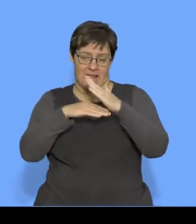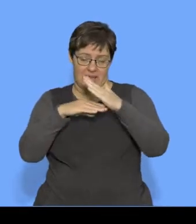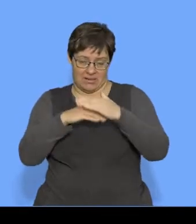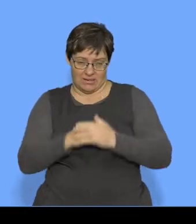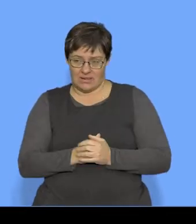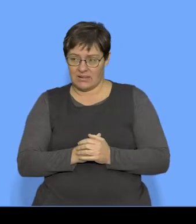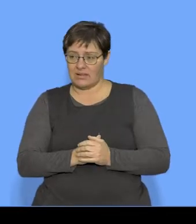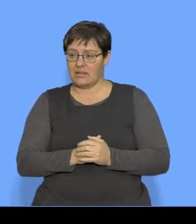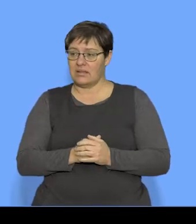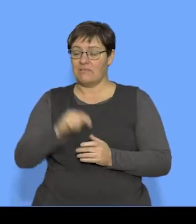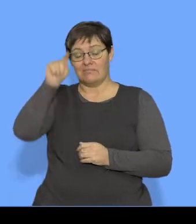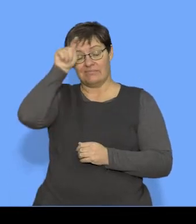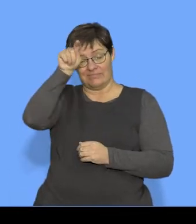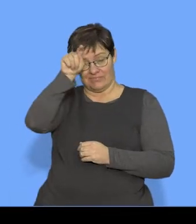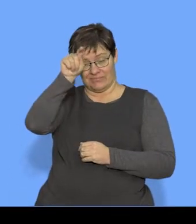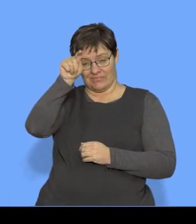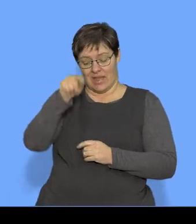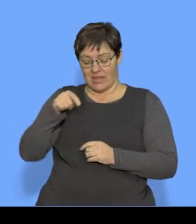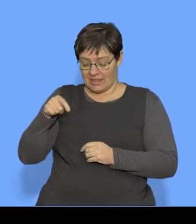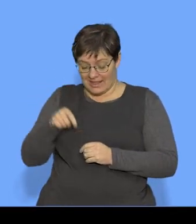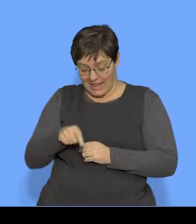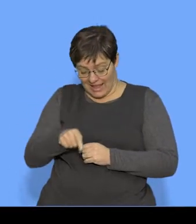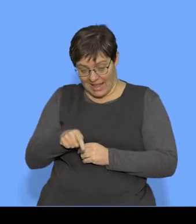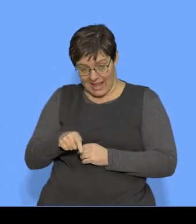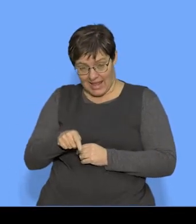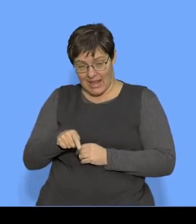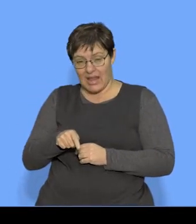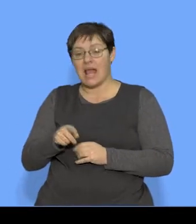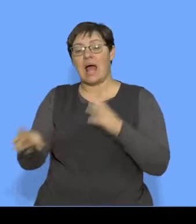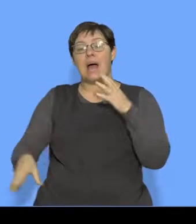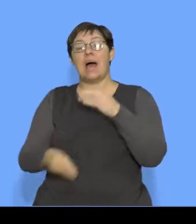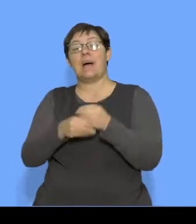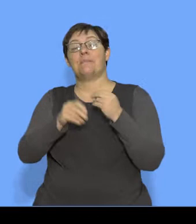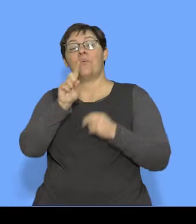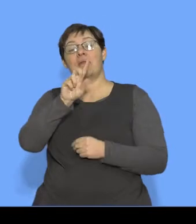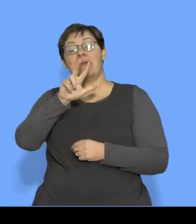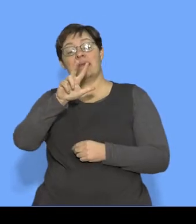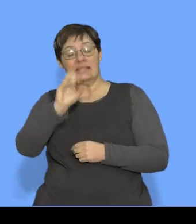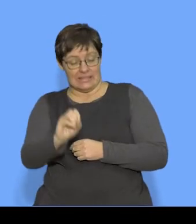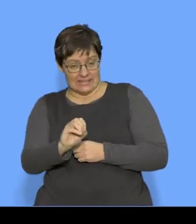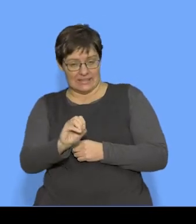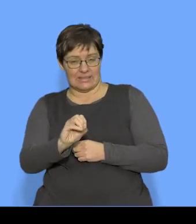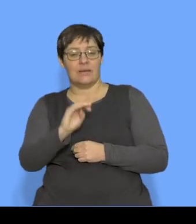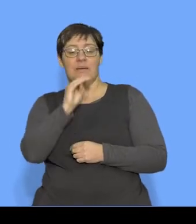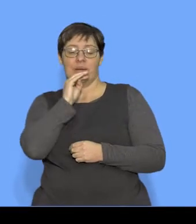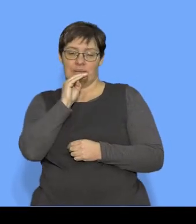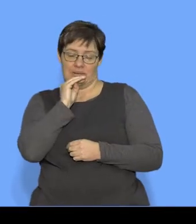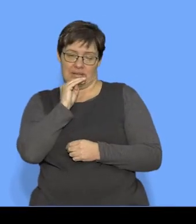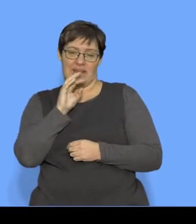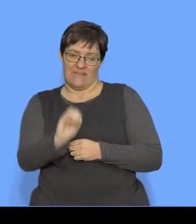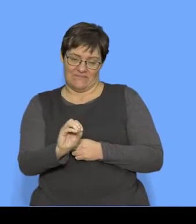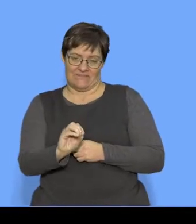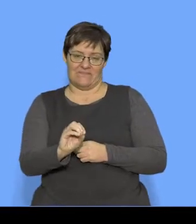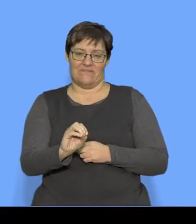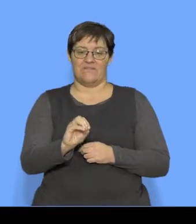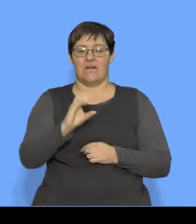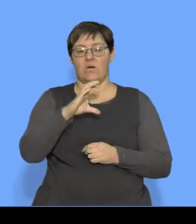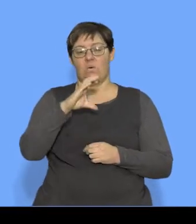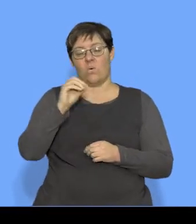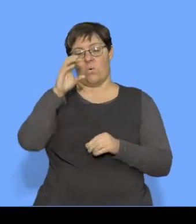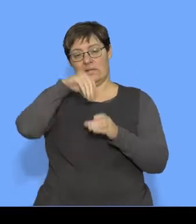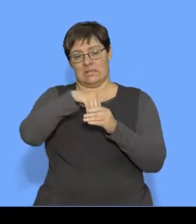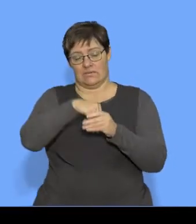angles. And also if this angle here and that angle there add up to 180, we will then say that they